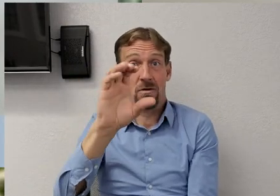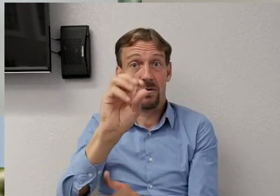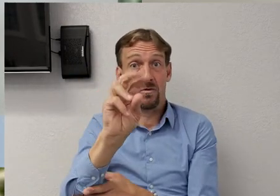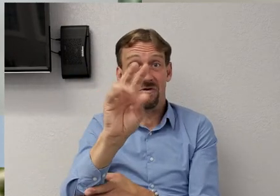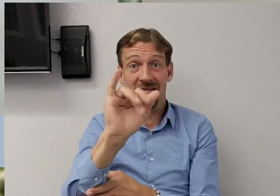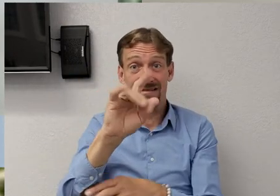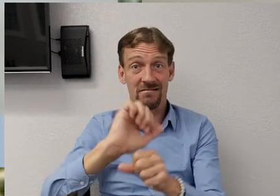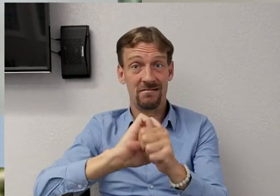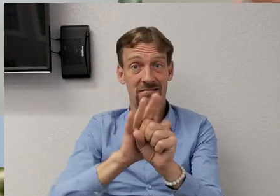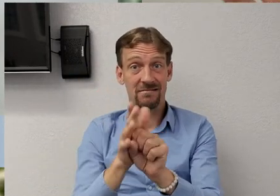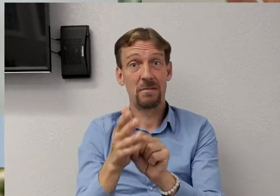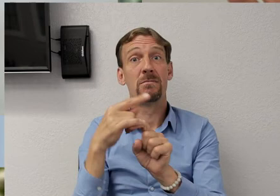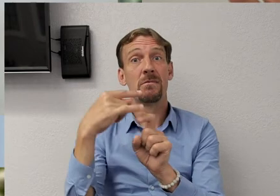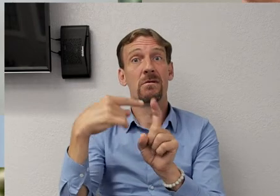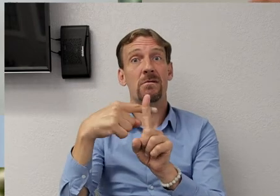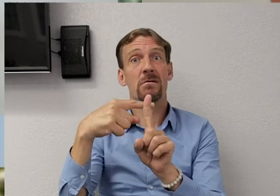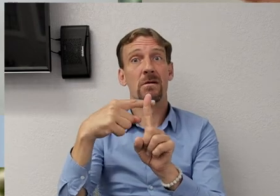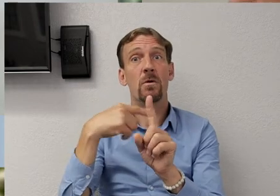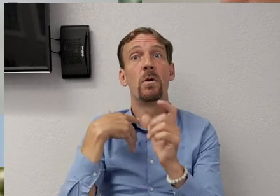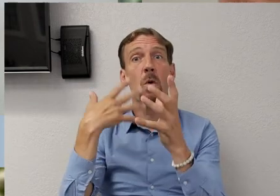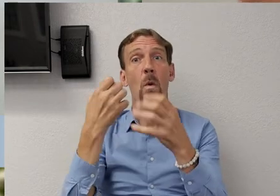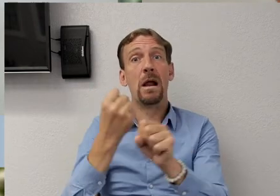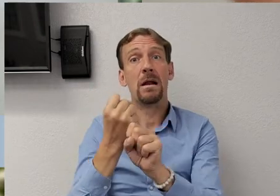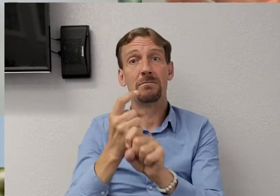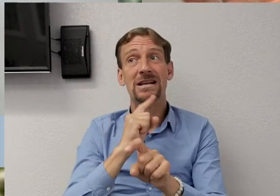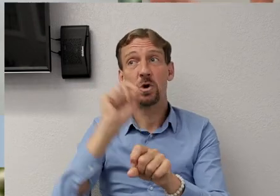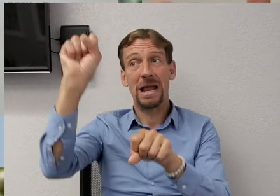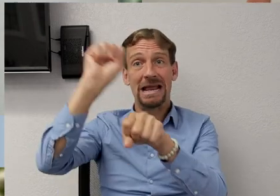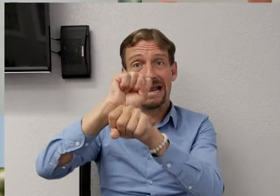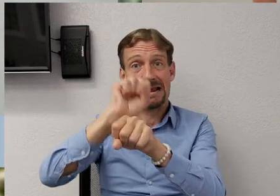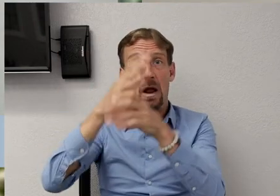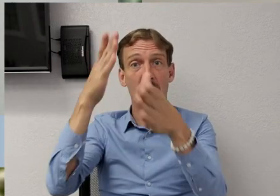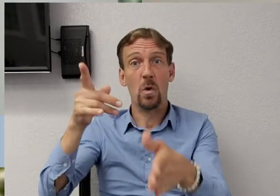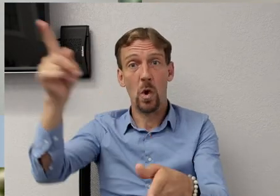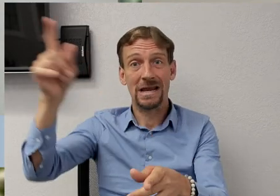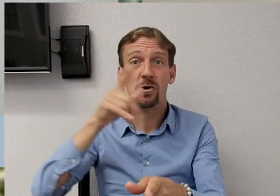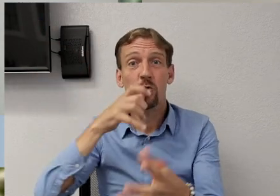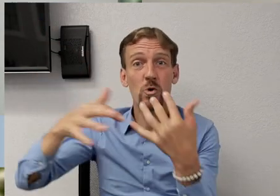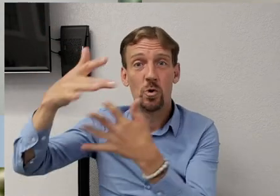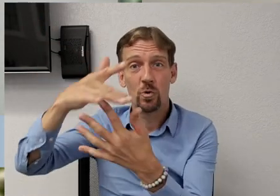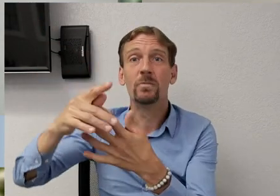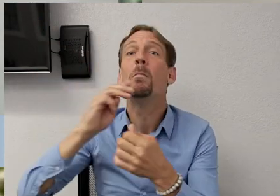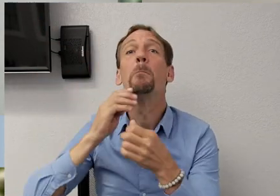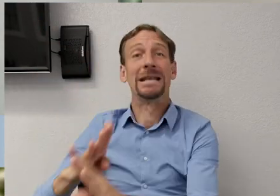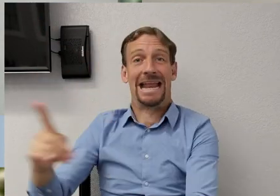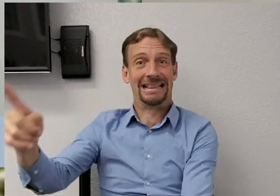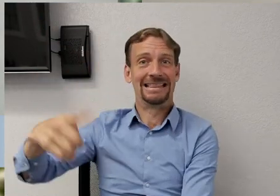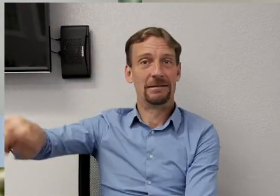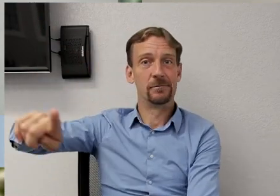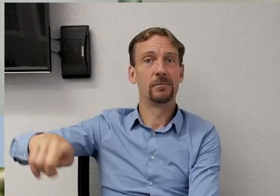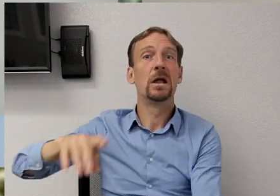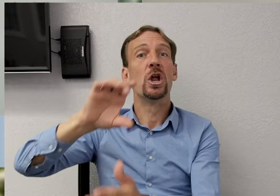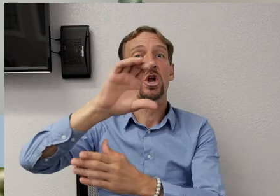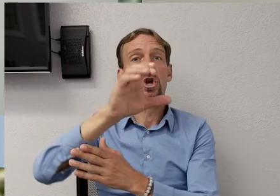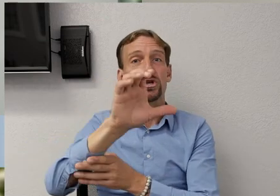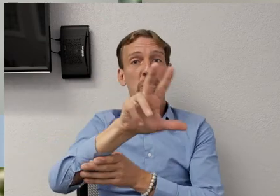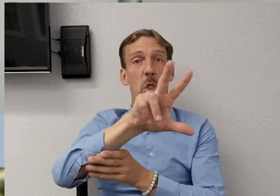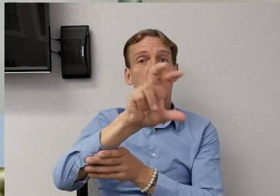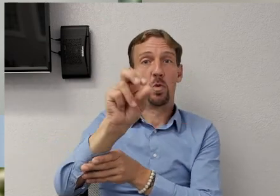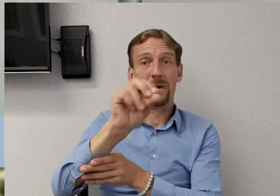So we definitely want to make certain that those employees are well protected. Right. And we do. Channel 30 did a